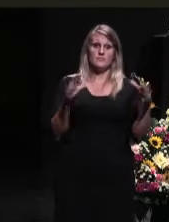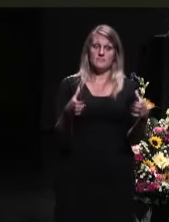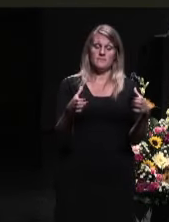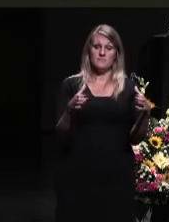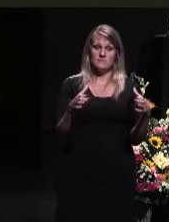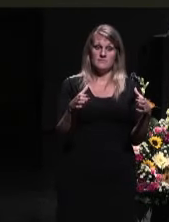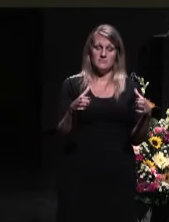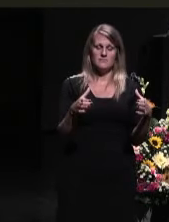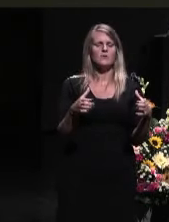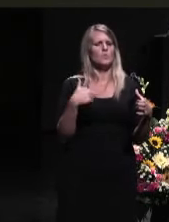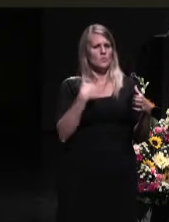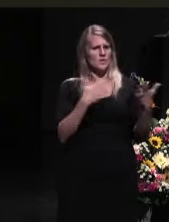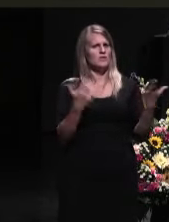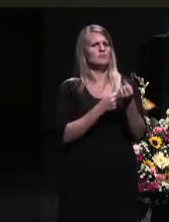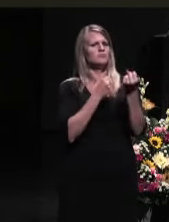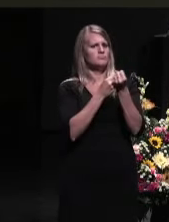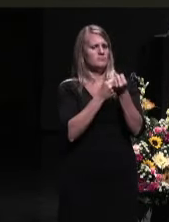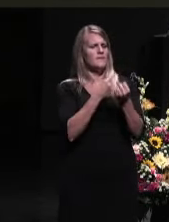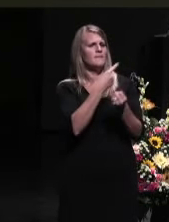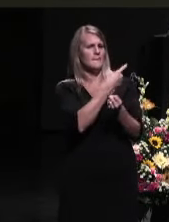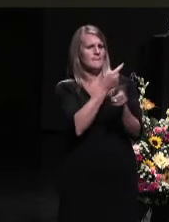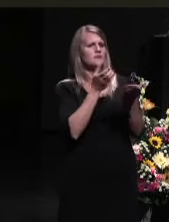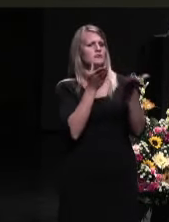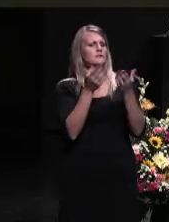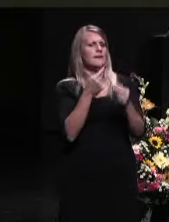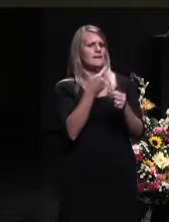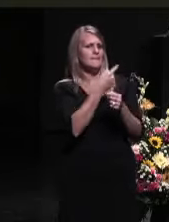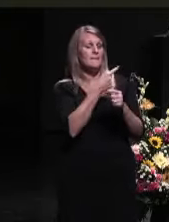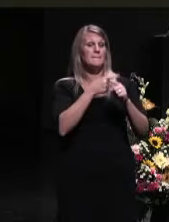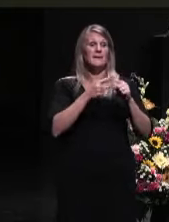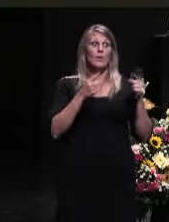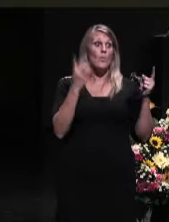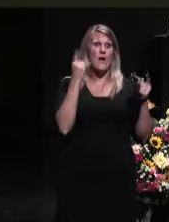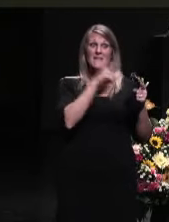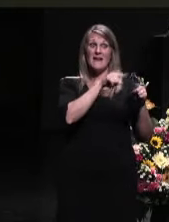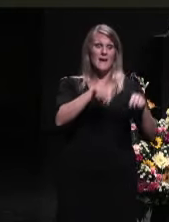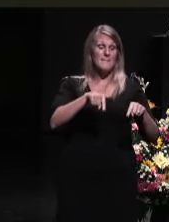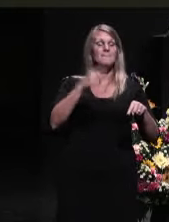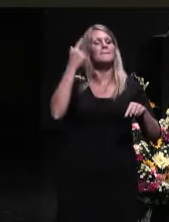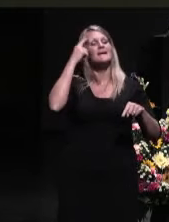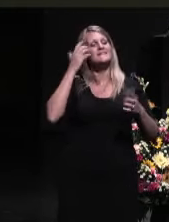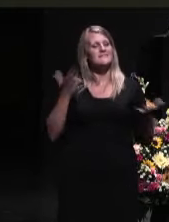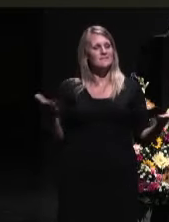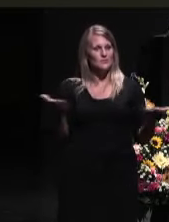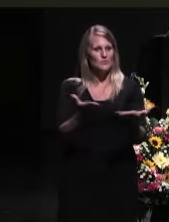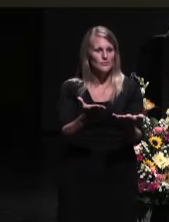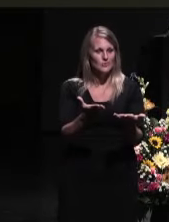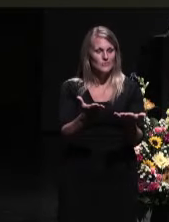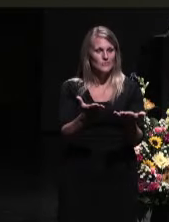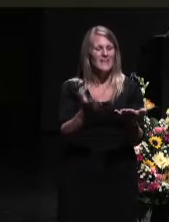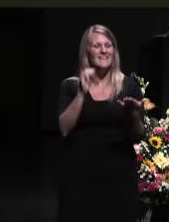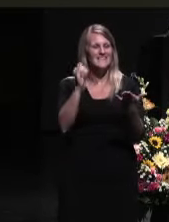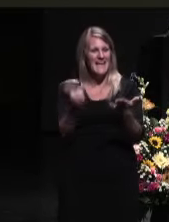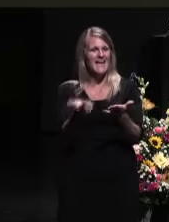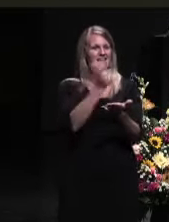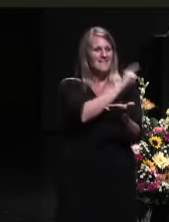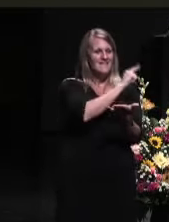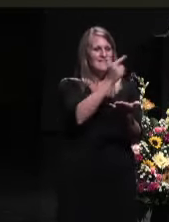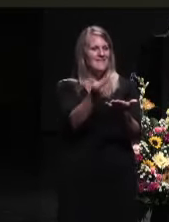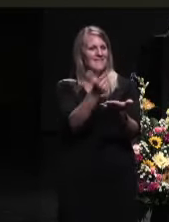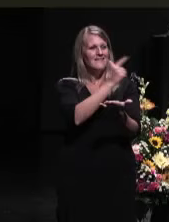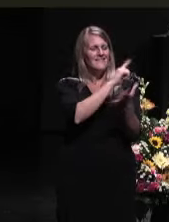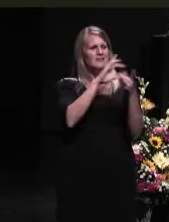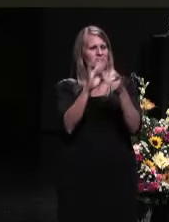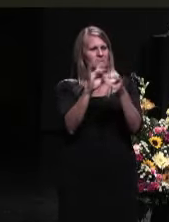while we're here for them, they're here because of you. And this is a reciprocity that I want to stress. This